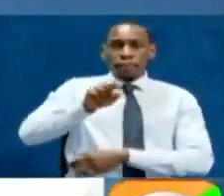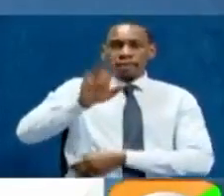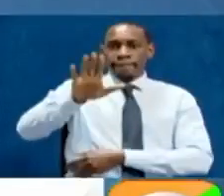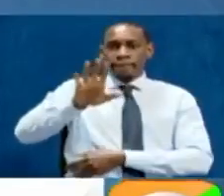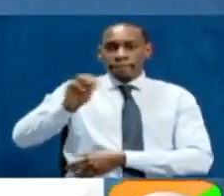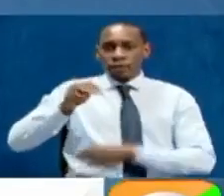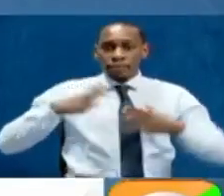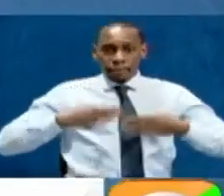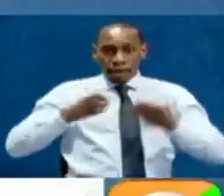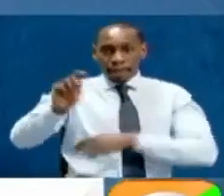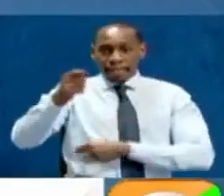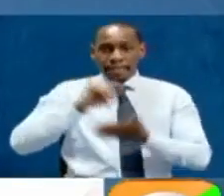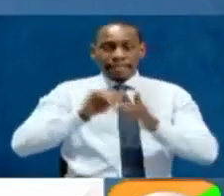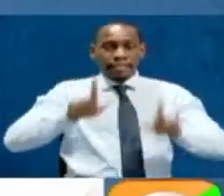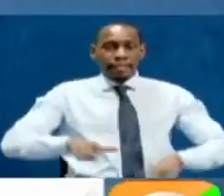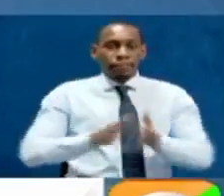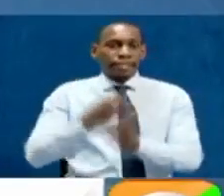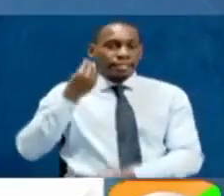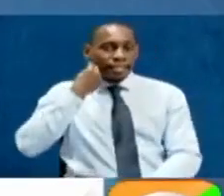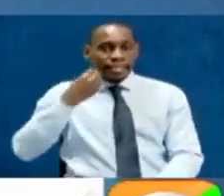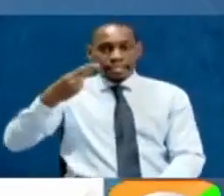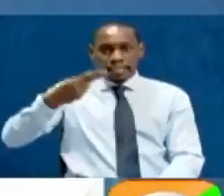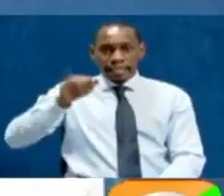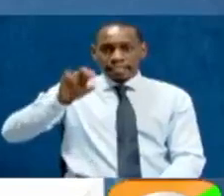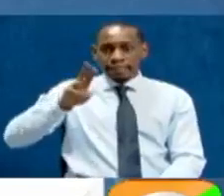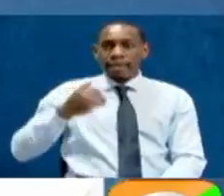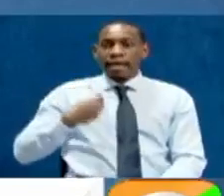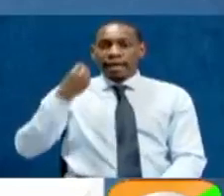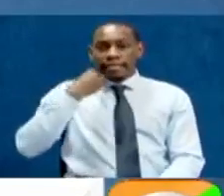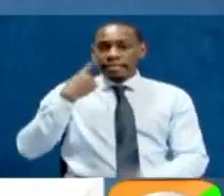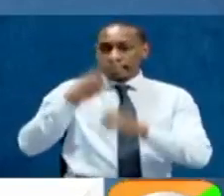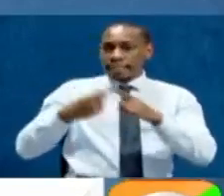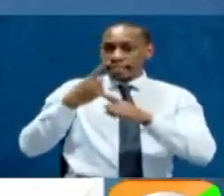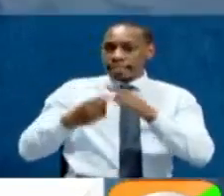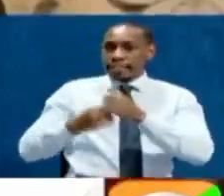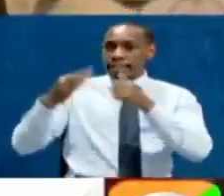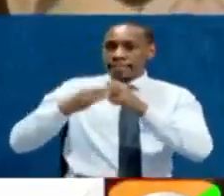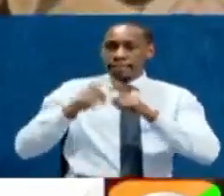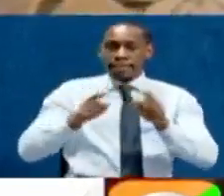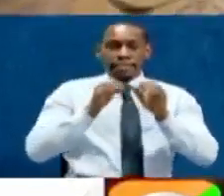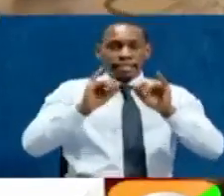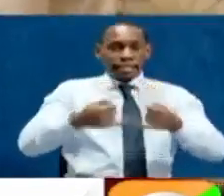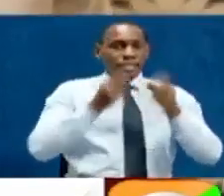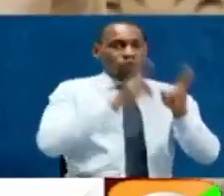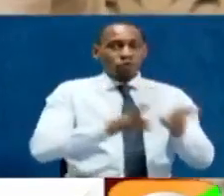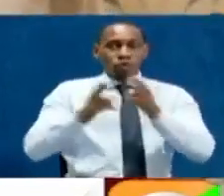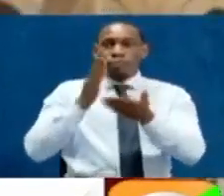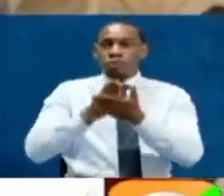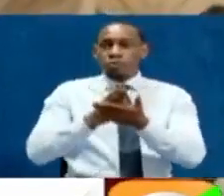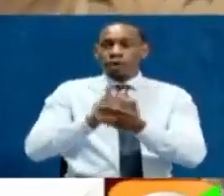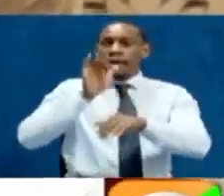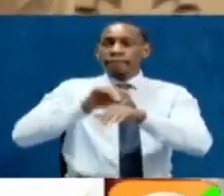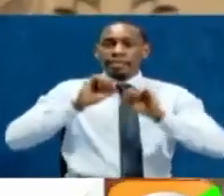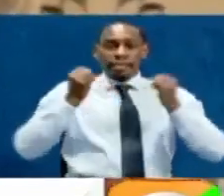million people in the country living with HIV. She has lived with the virus for 18 years, but the new normal has significantly